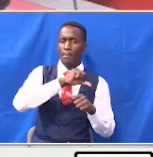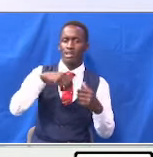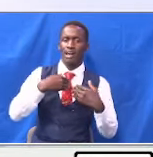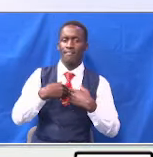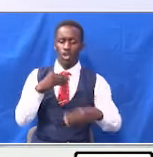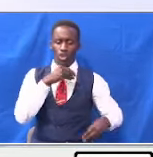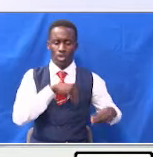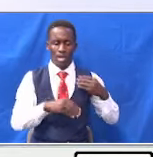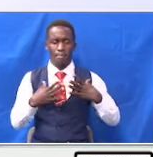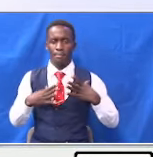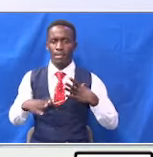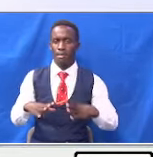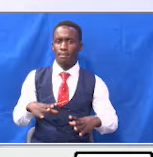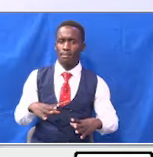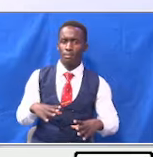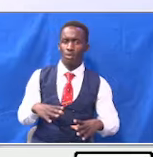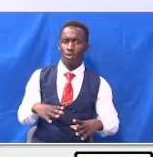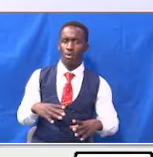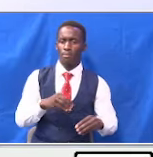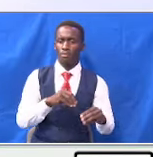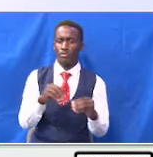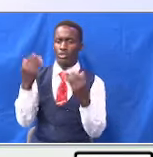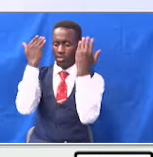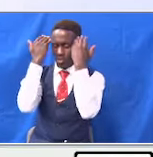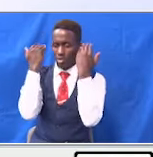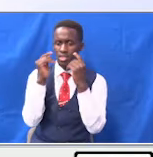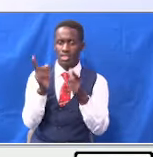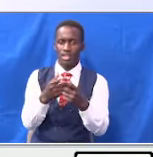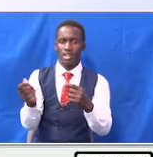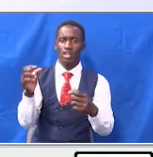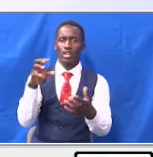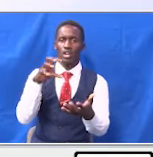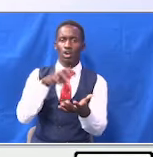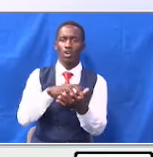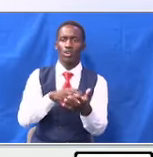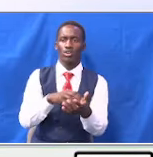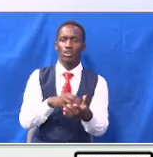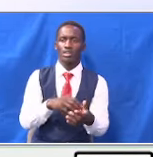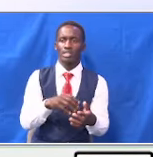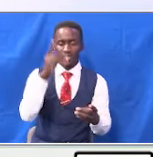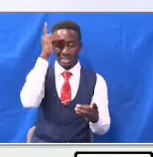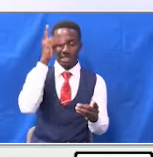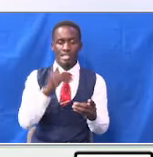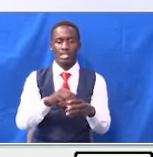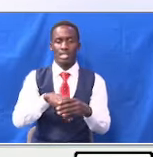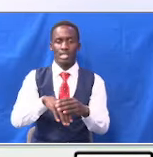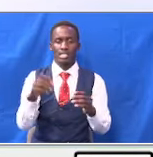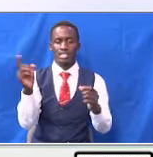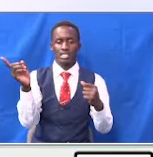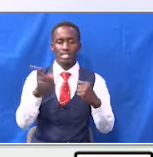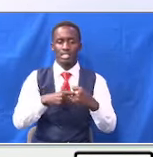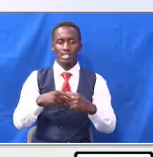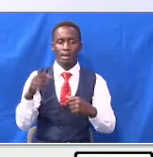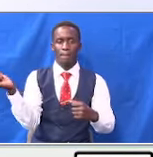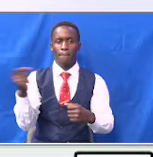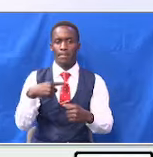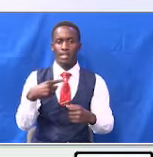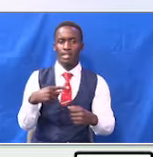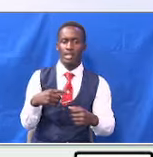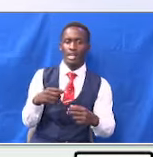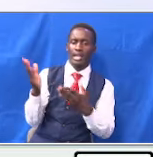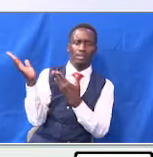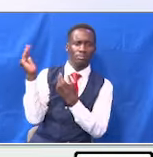being tried and being the case being decided within 6 months. So therefore, I expect the majority leader to take up that